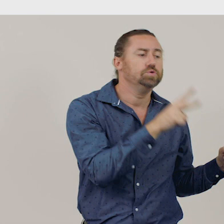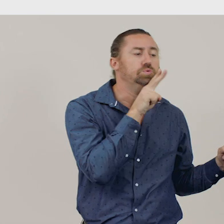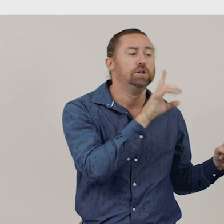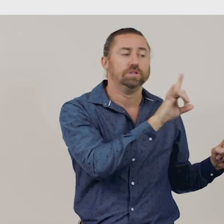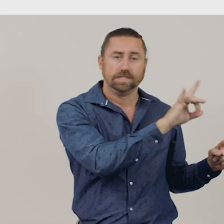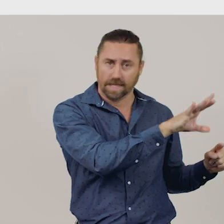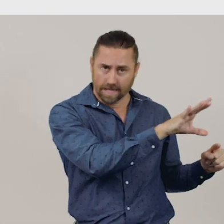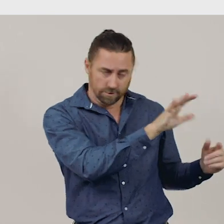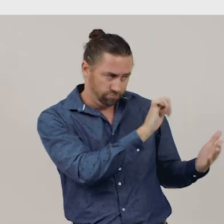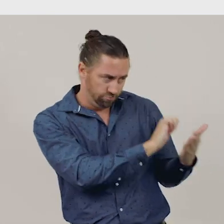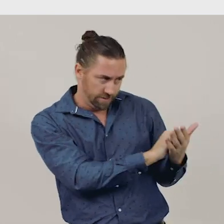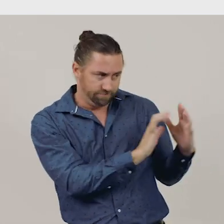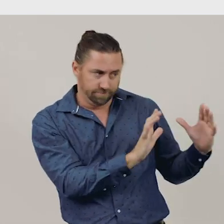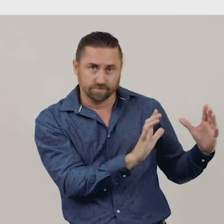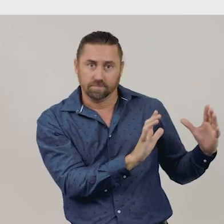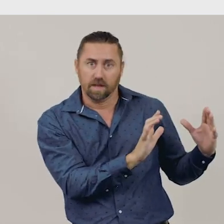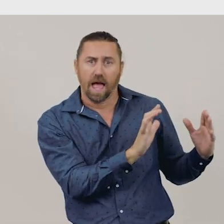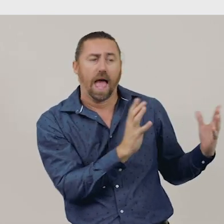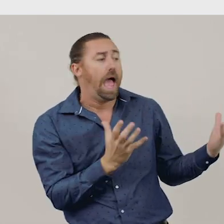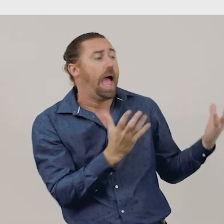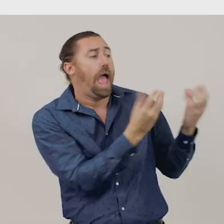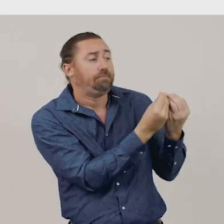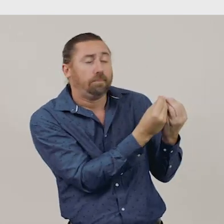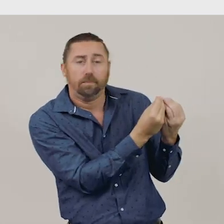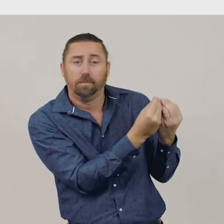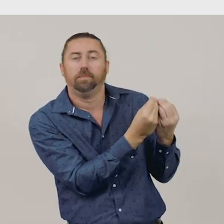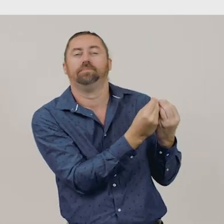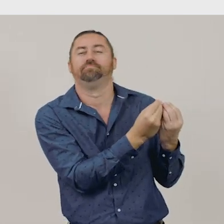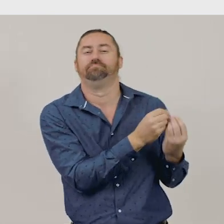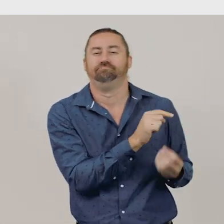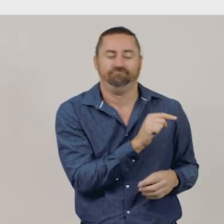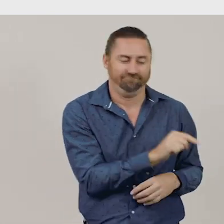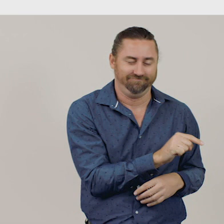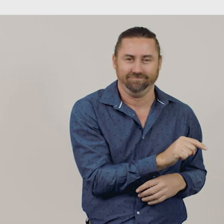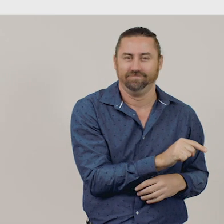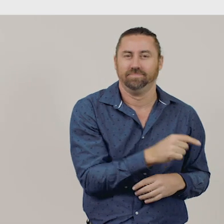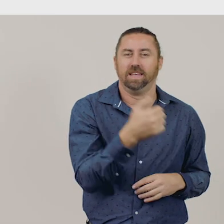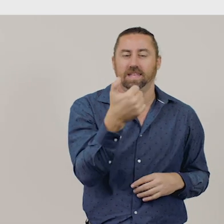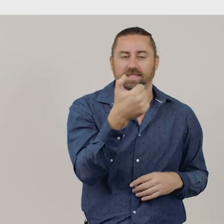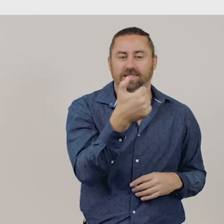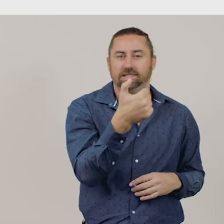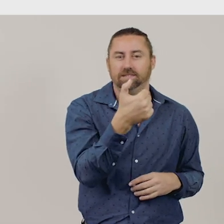us 210. To get the final answer, we need to add those together, giving us